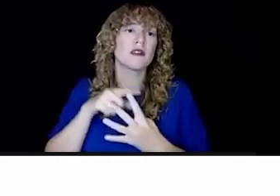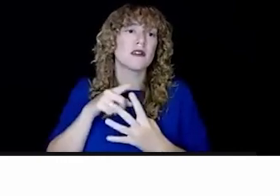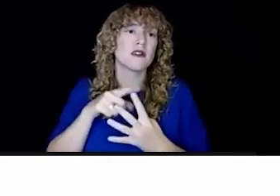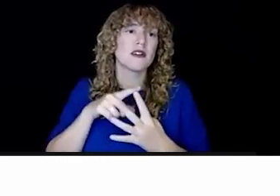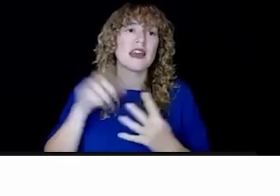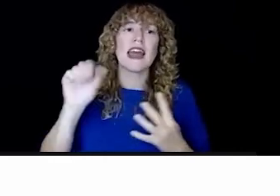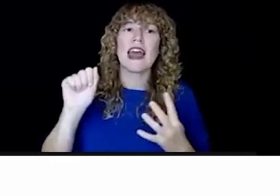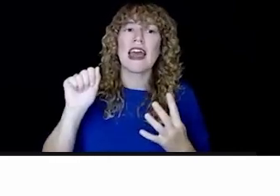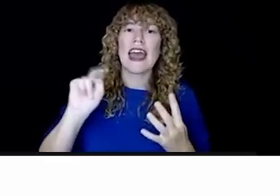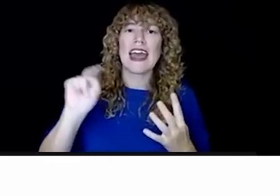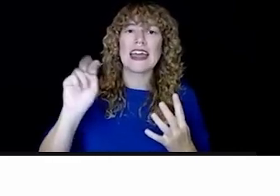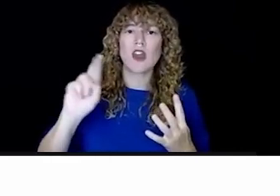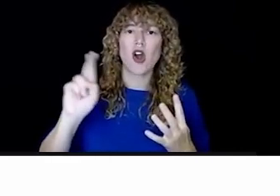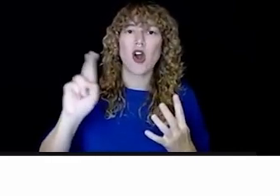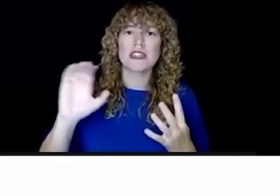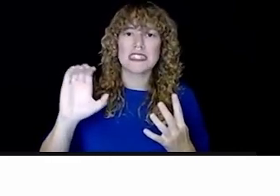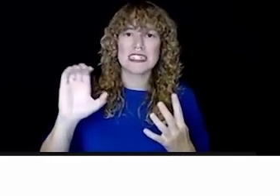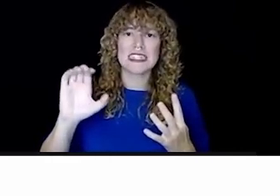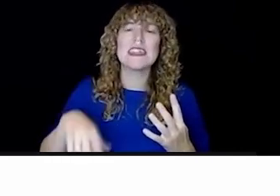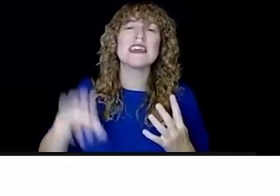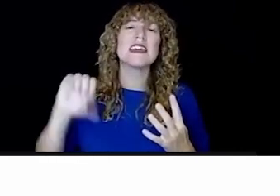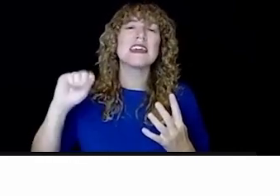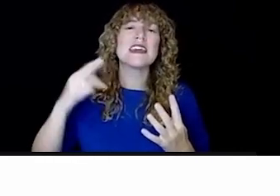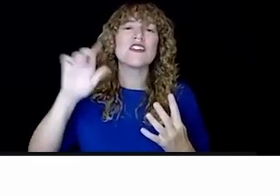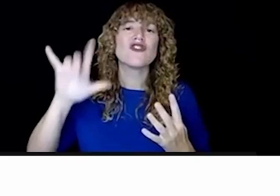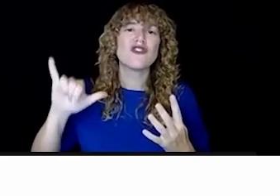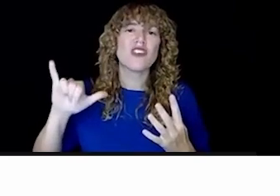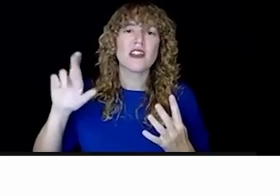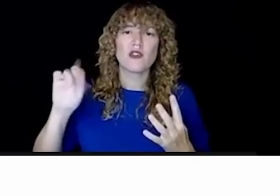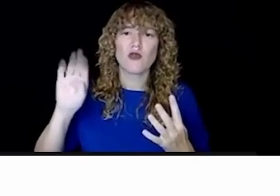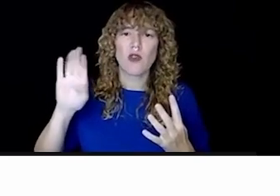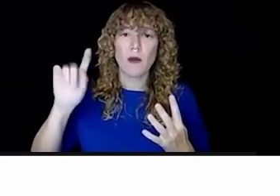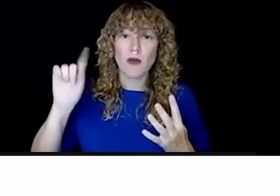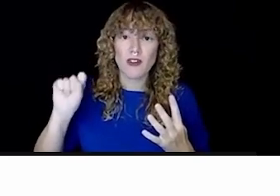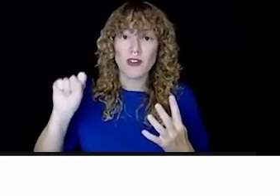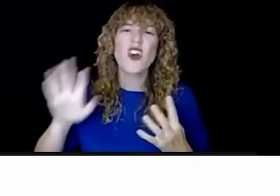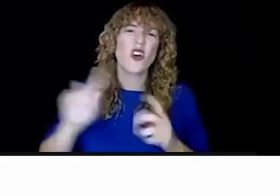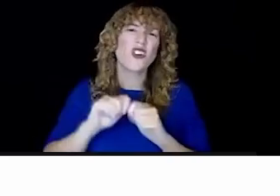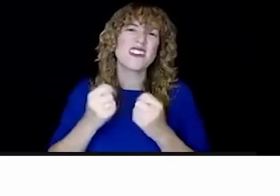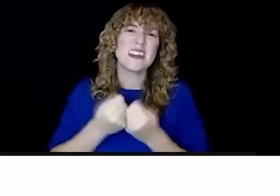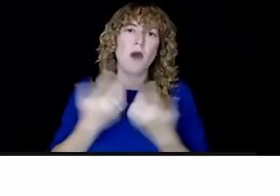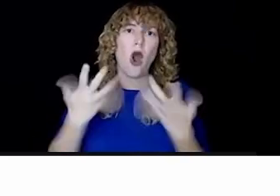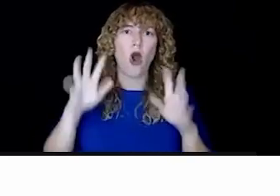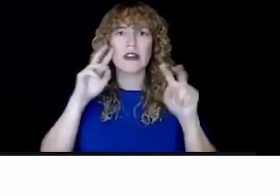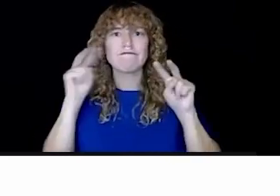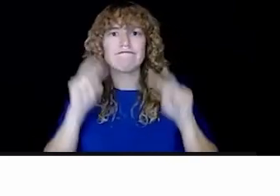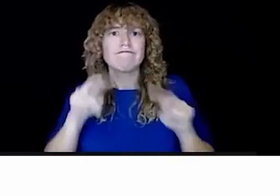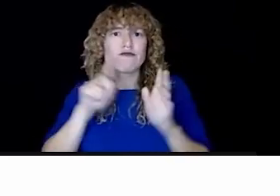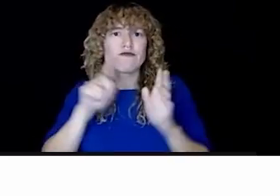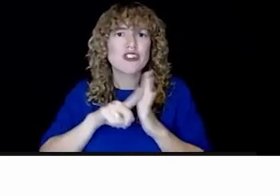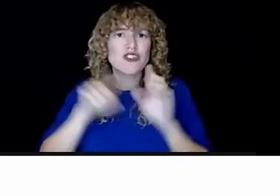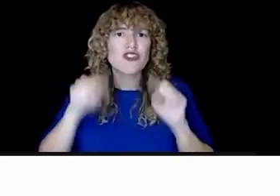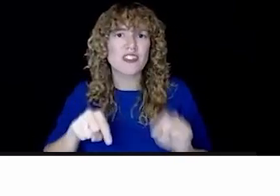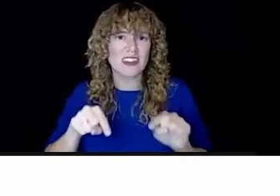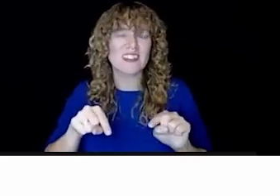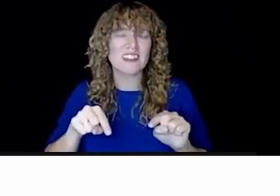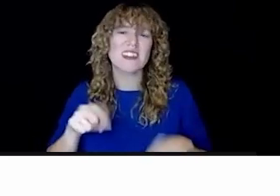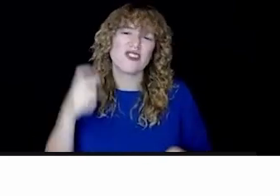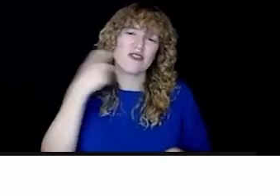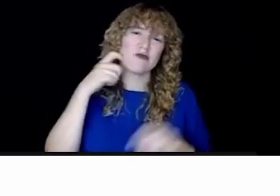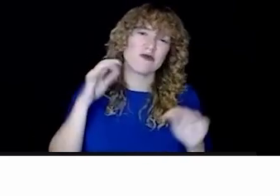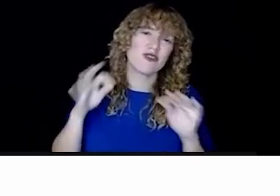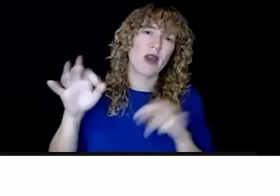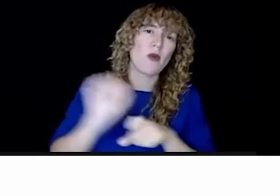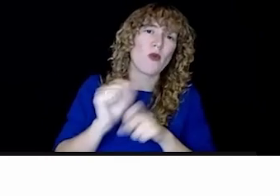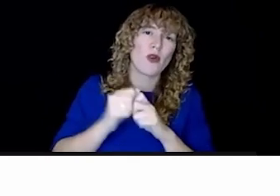NRC. So Shelley Roberts and her team has done some previous work, and she just described some of the work that she's doing now with the job